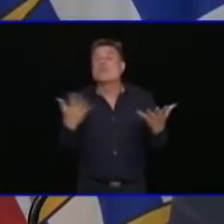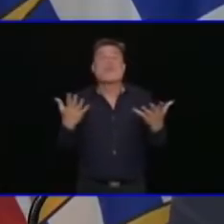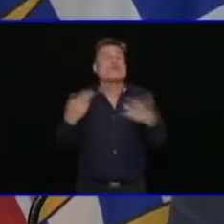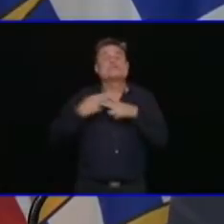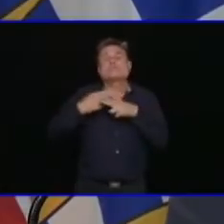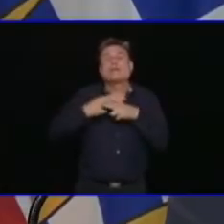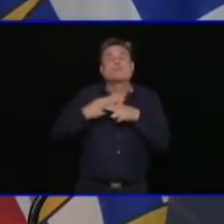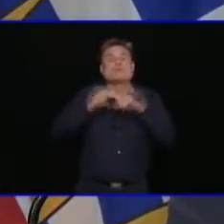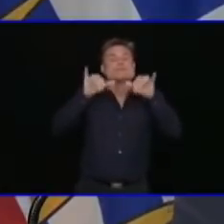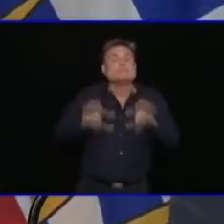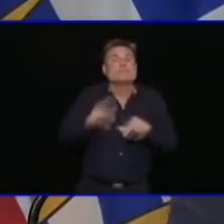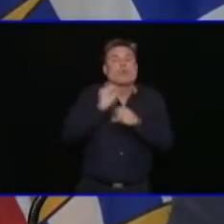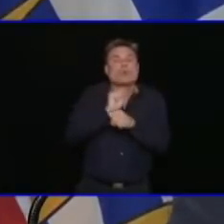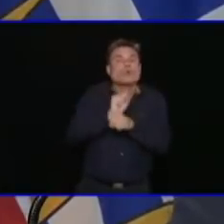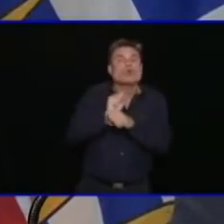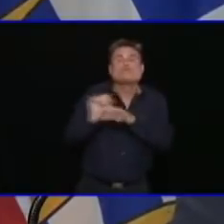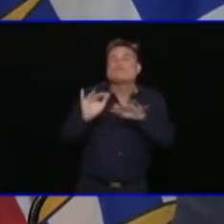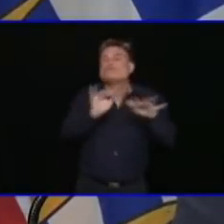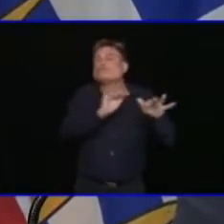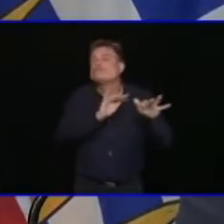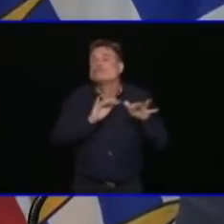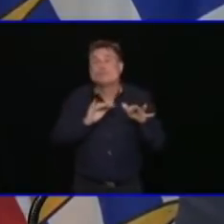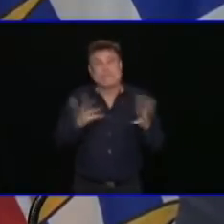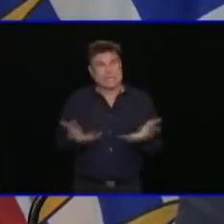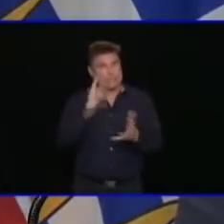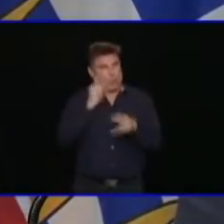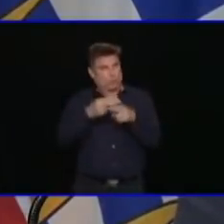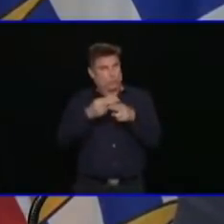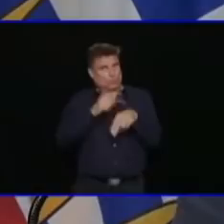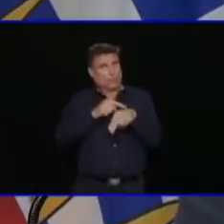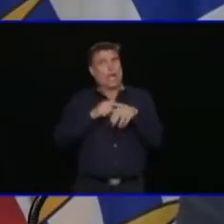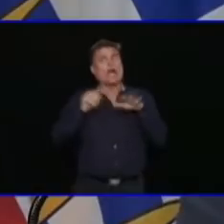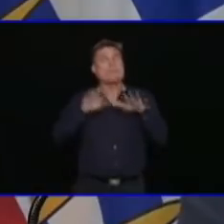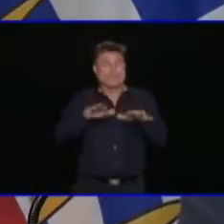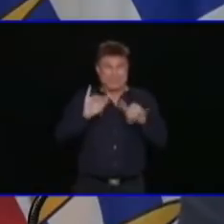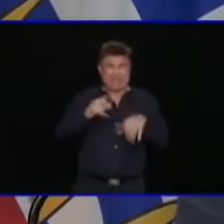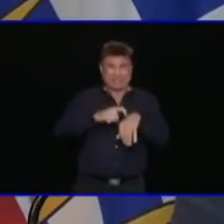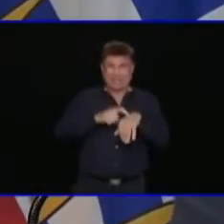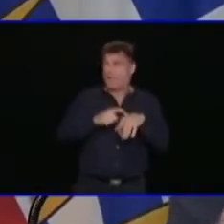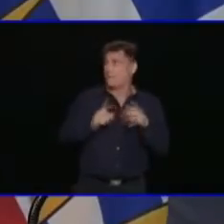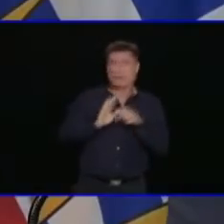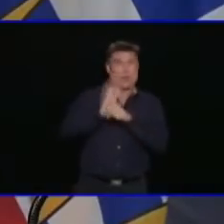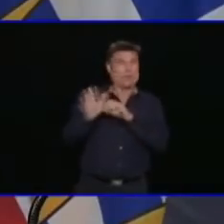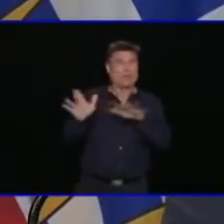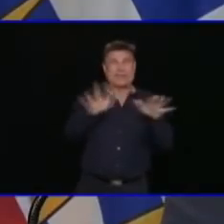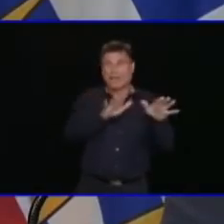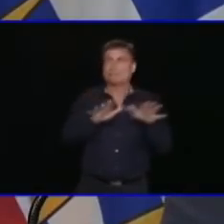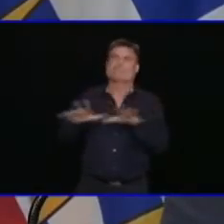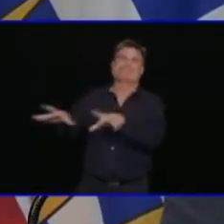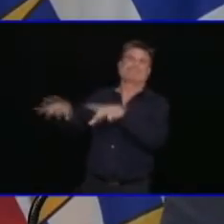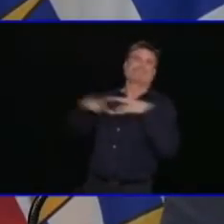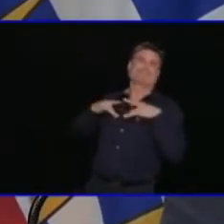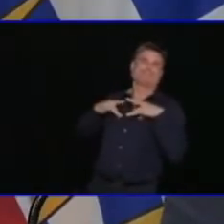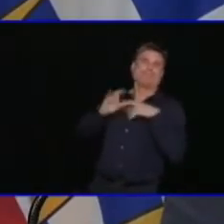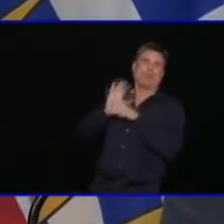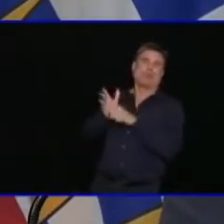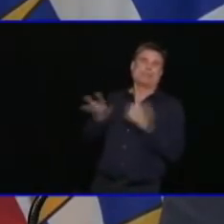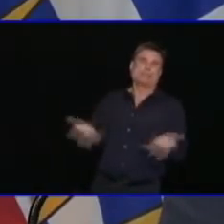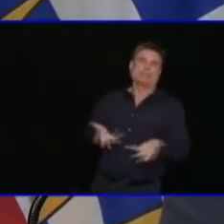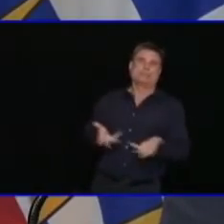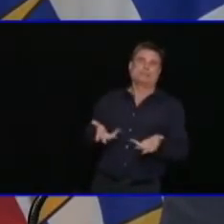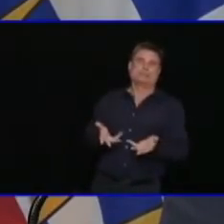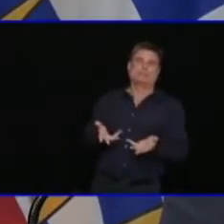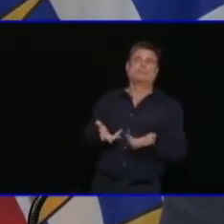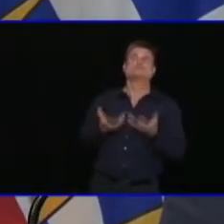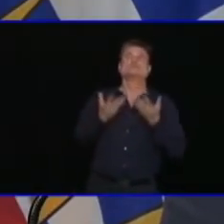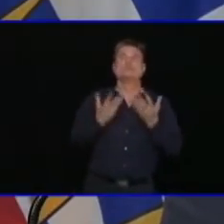defined period of time. And that's from the beginning of the outbreak. We've had 54 people who met that category.